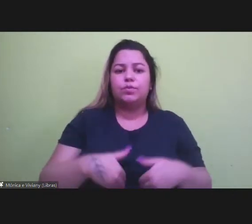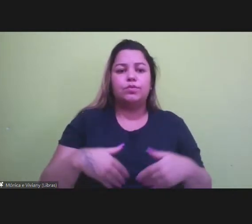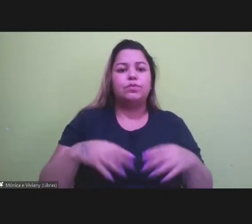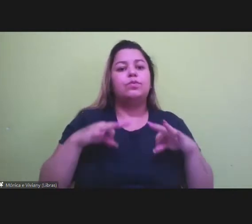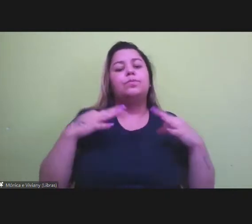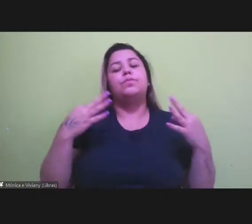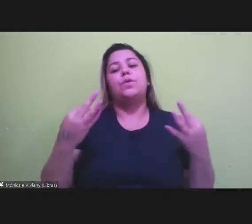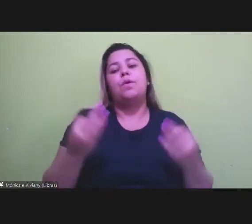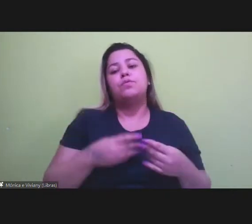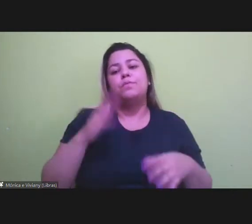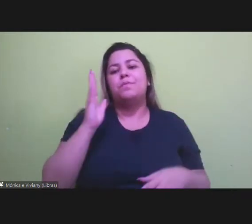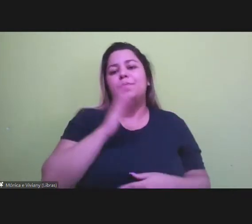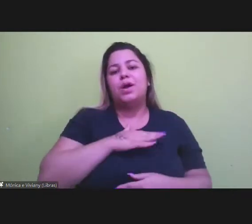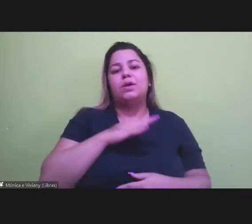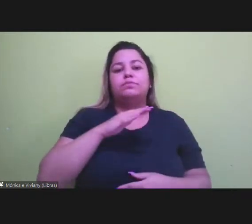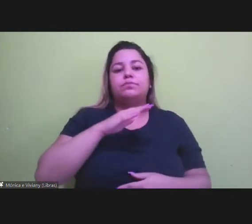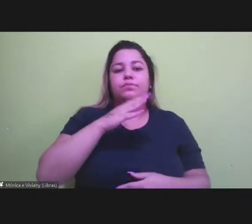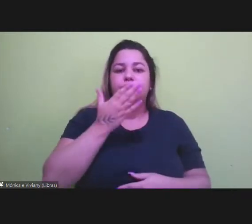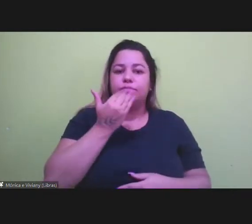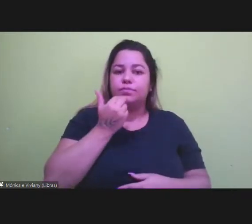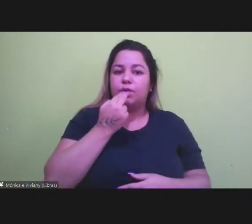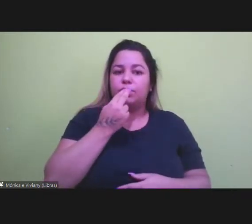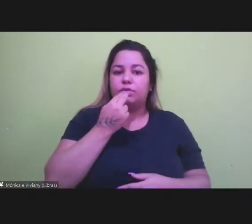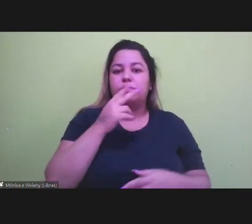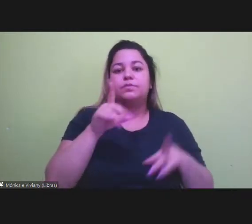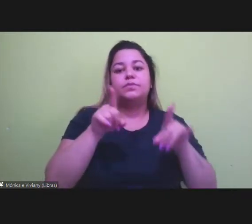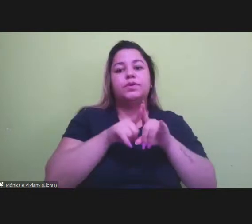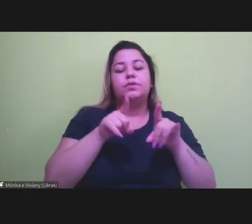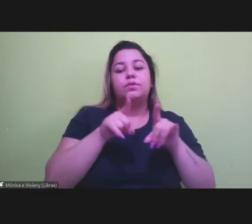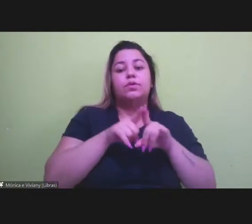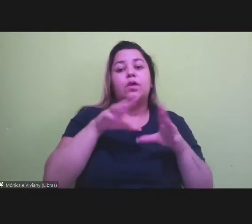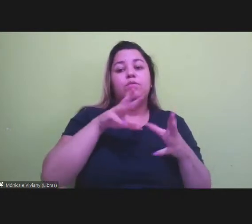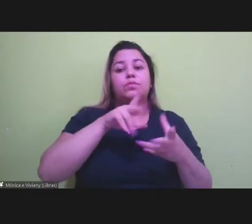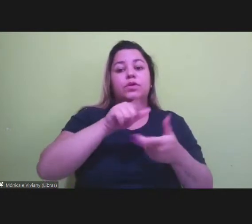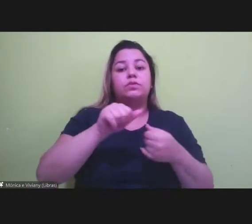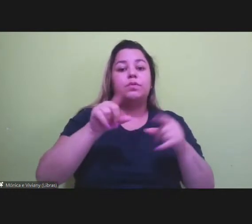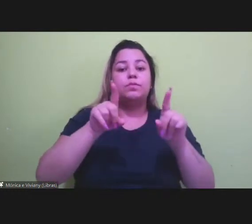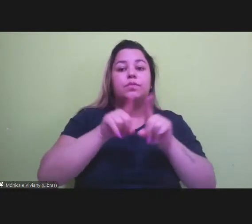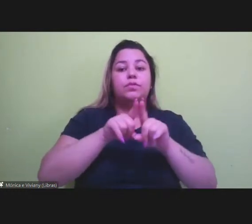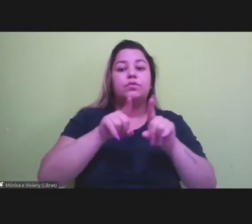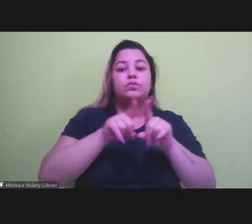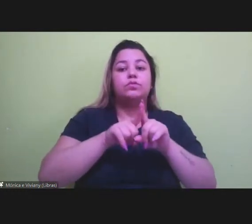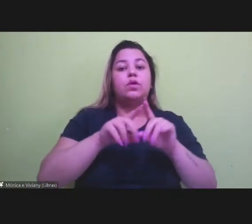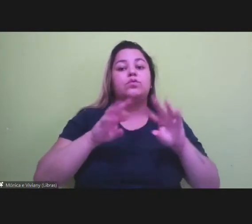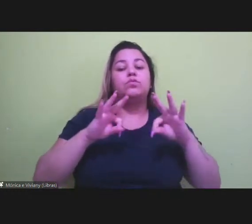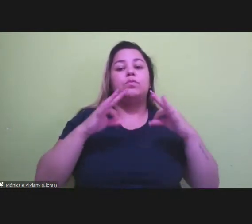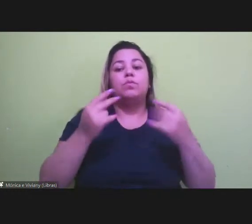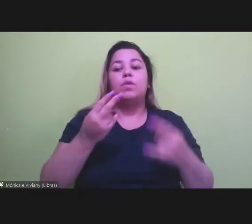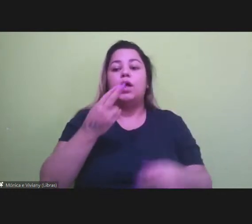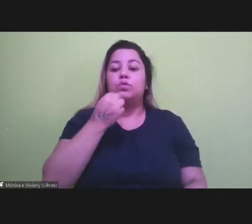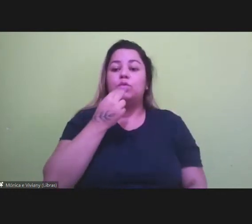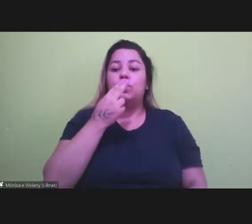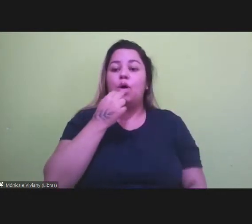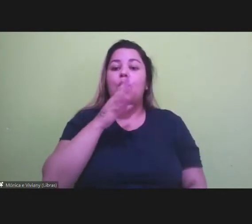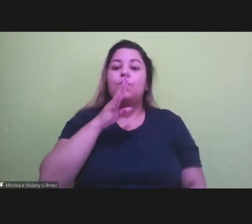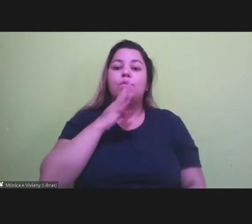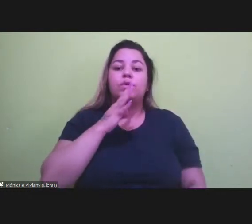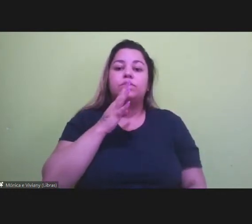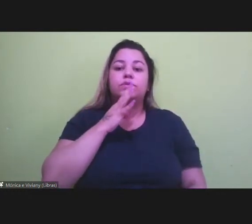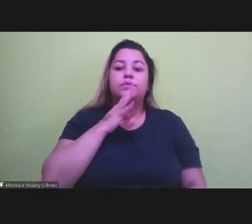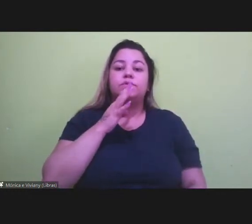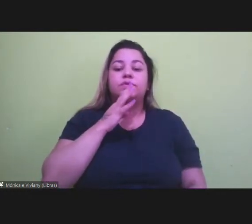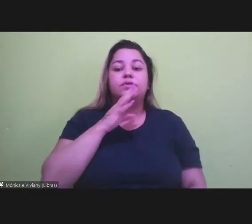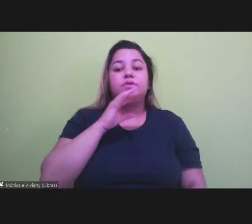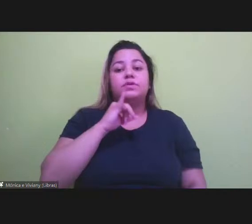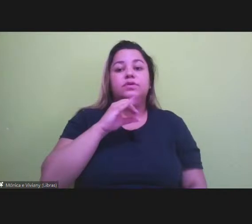hunger and avoid all types of malnutrition in the world. This global scenery, considering the global scenery of malnutrition,